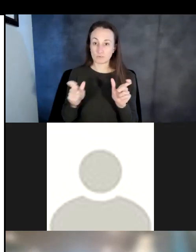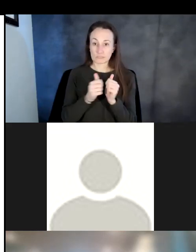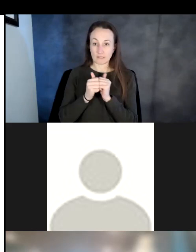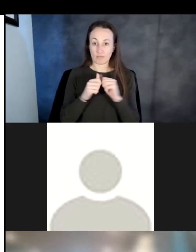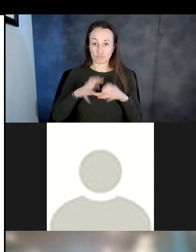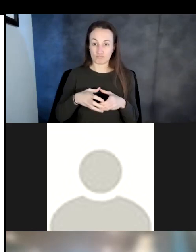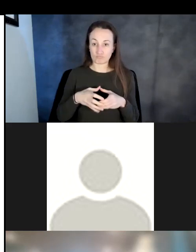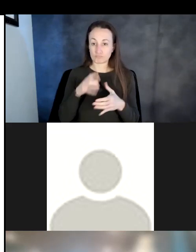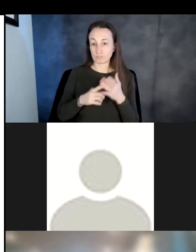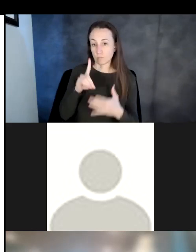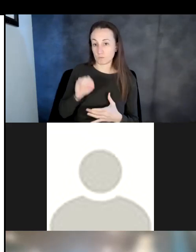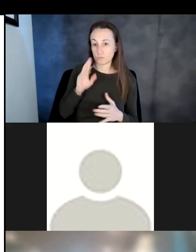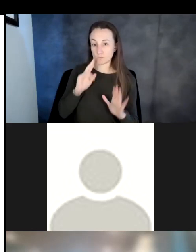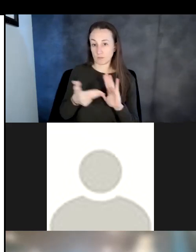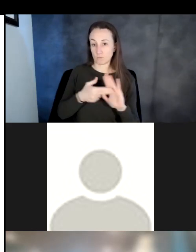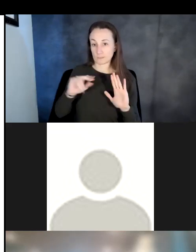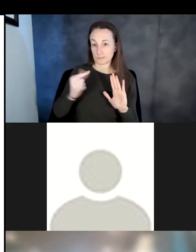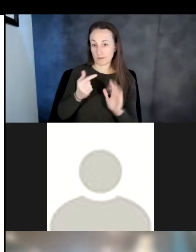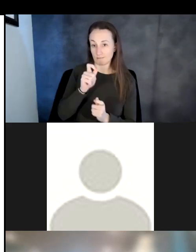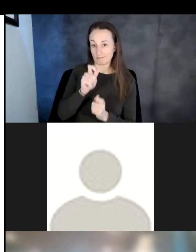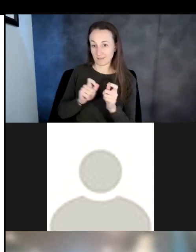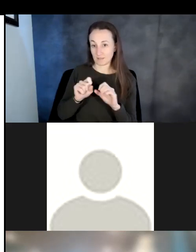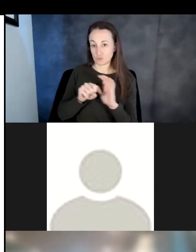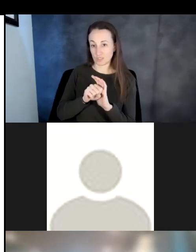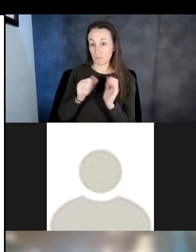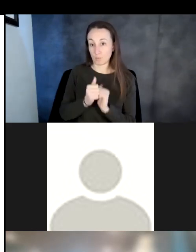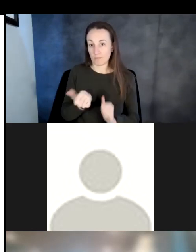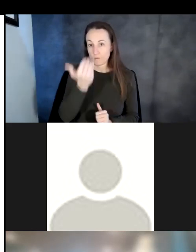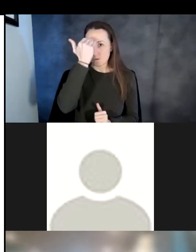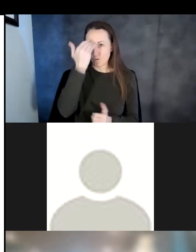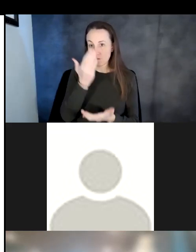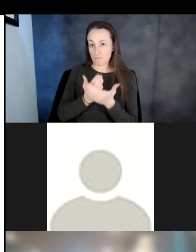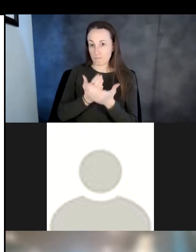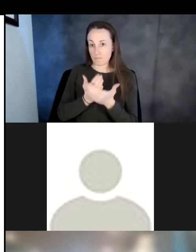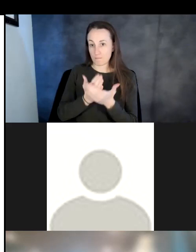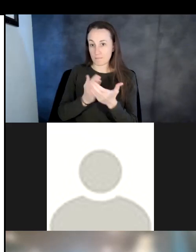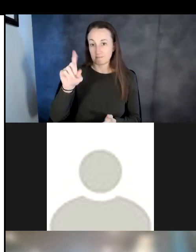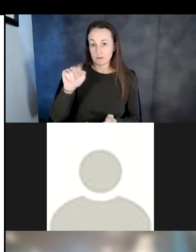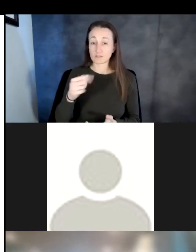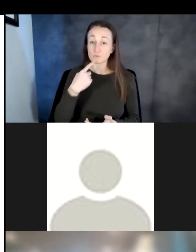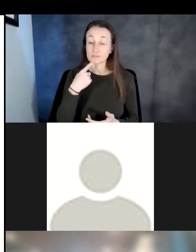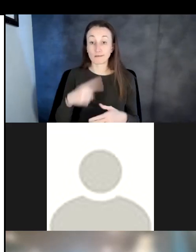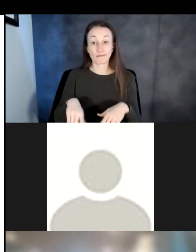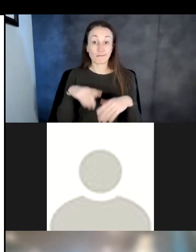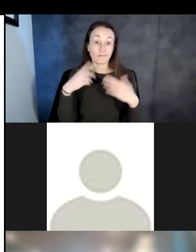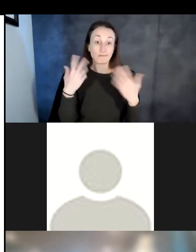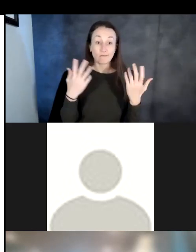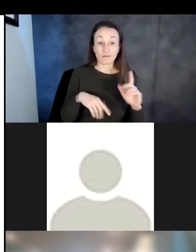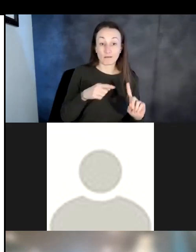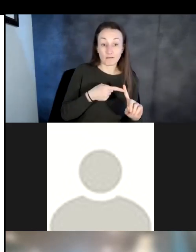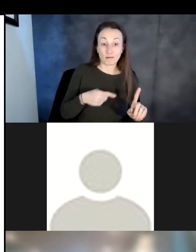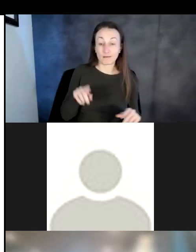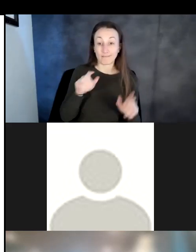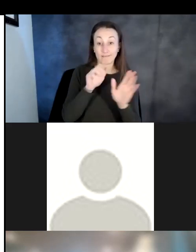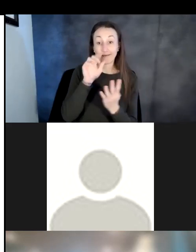going to do is I'm going to tag each of these samples with a known piece of DNA. So I might say quadruple A, well, that goes to sample 1, quadruple